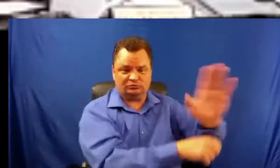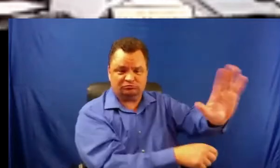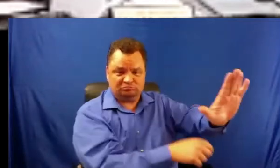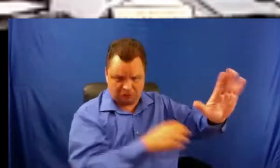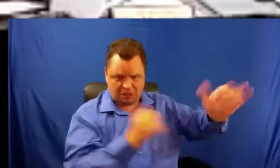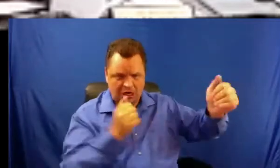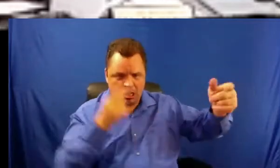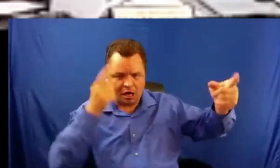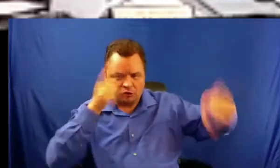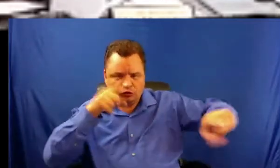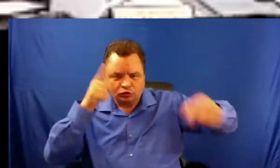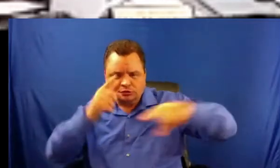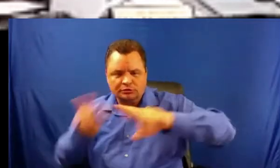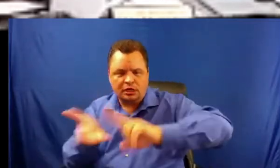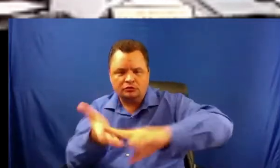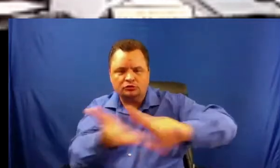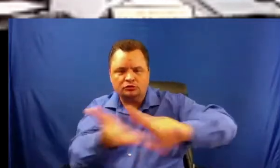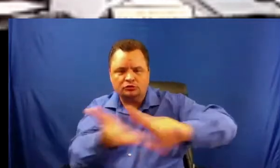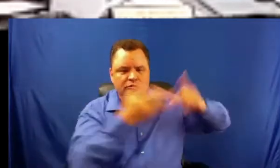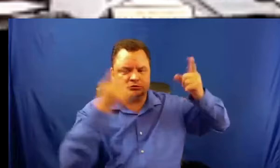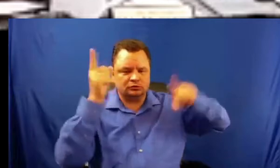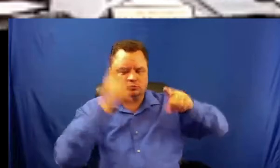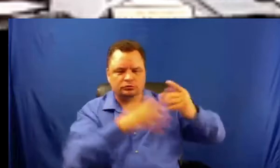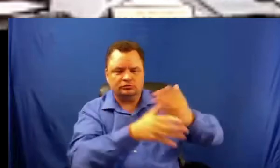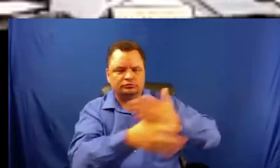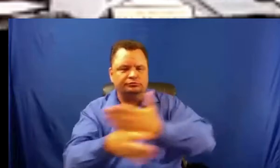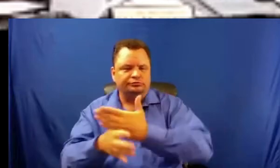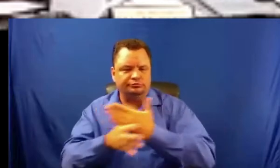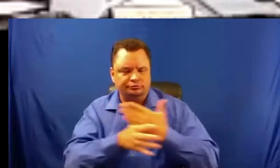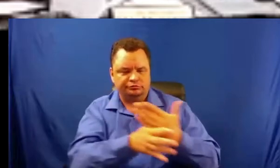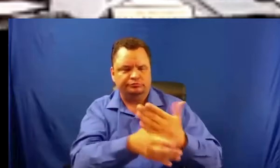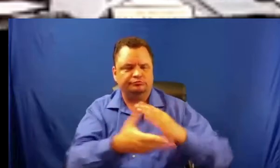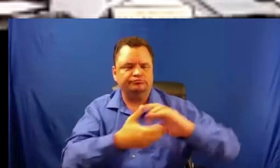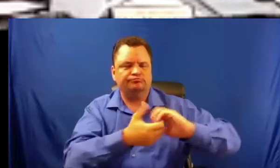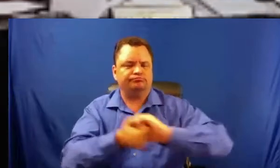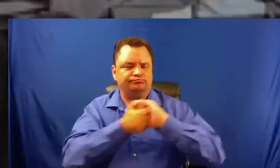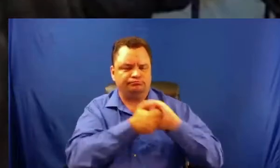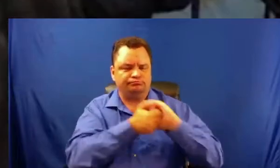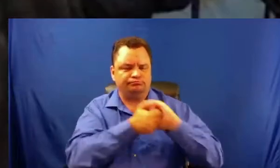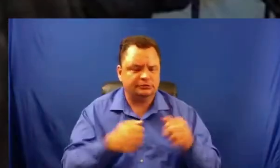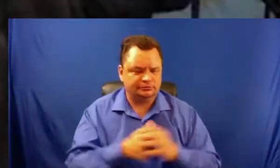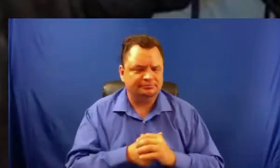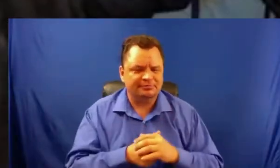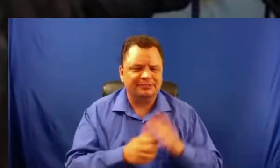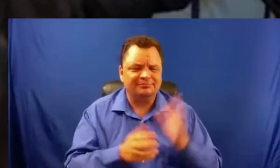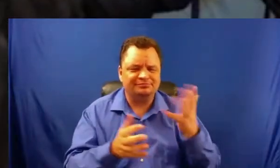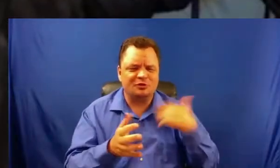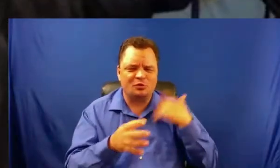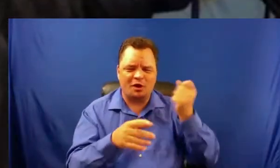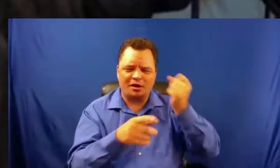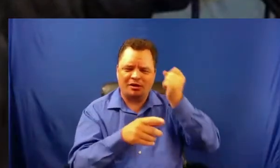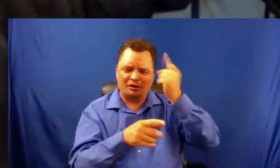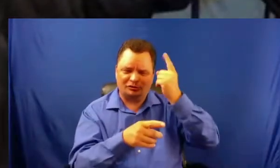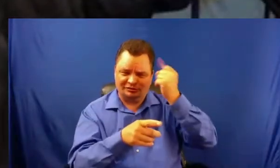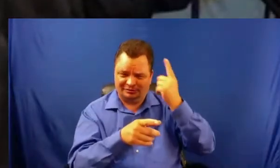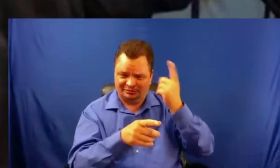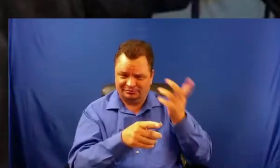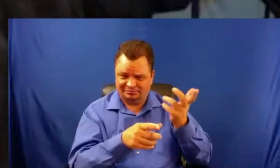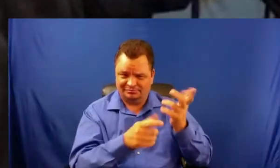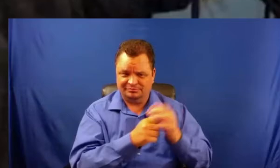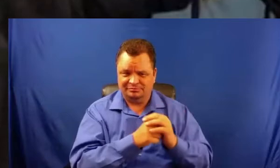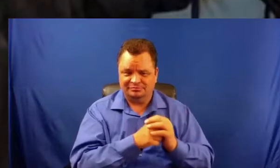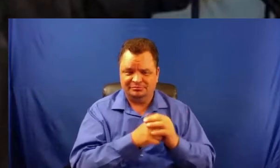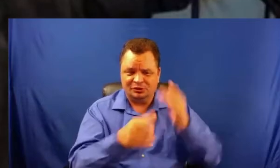to answer? Well, I mean, you answered the dynamics, how they do it, and I have no problems with them, how they do it. It's